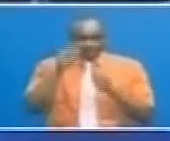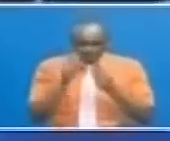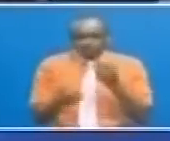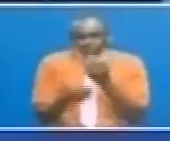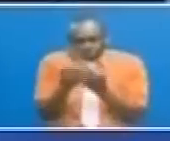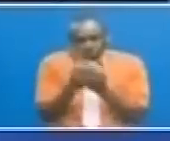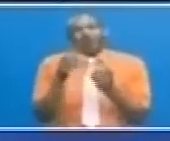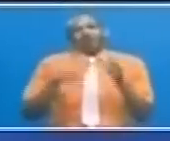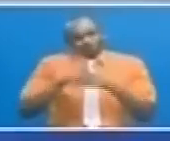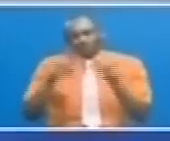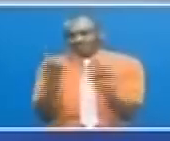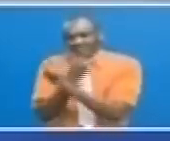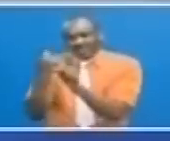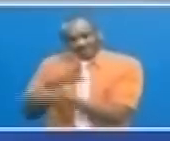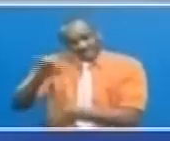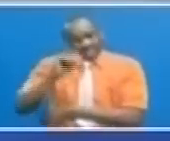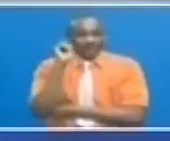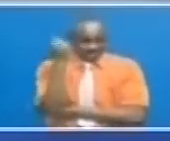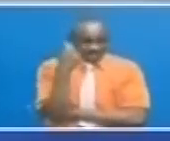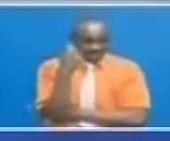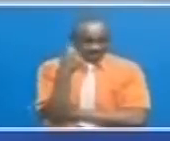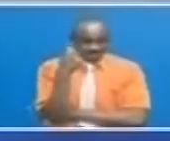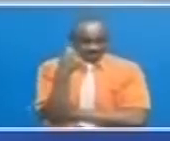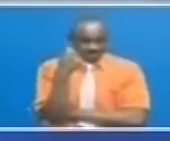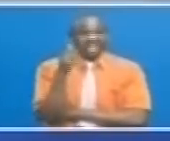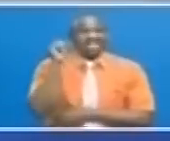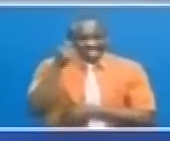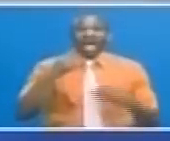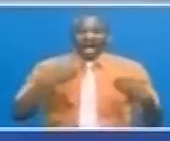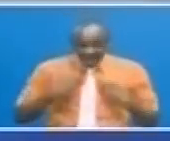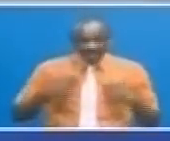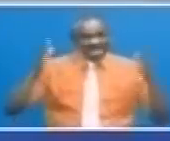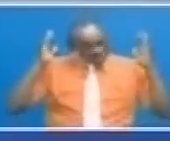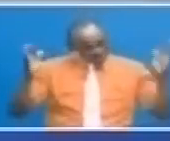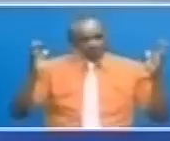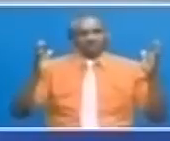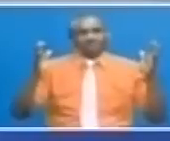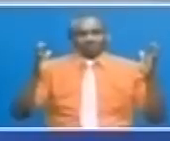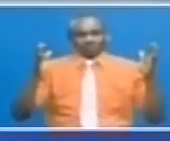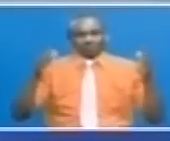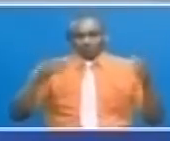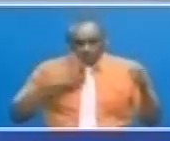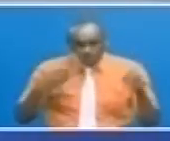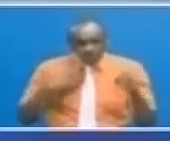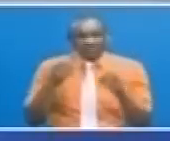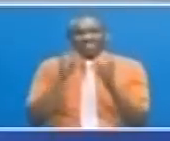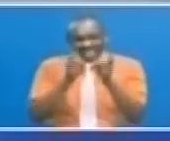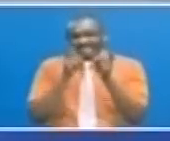football talent from different parts in the country. For Kenya has a huge amount of unfound